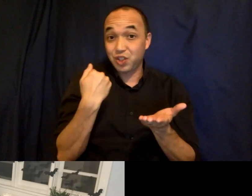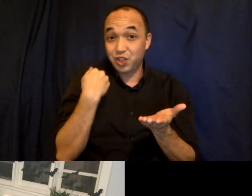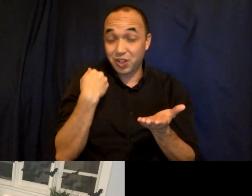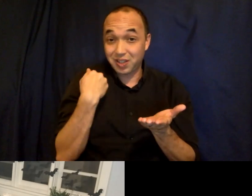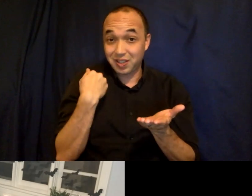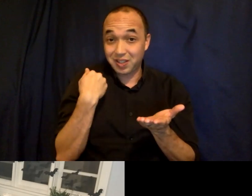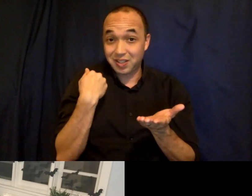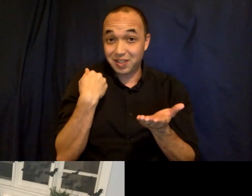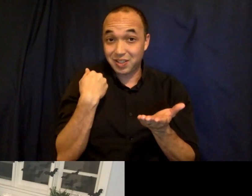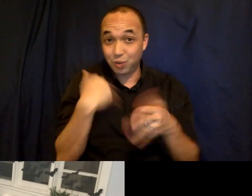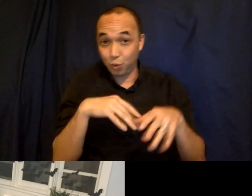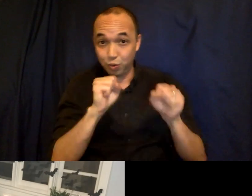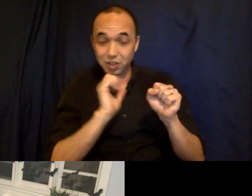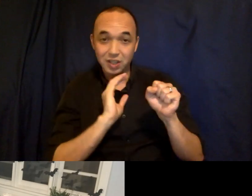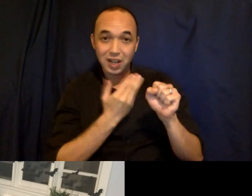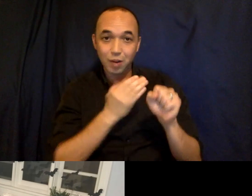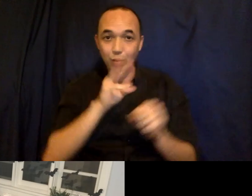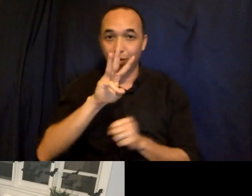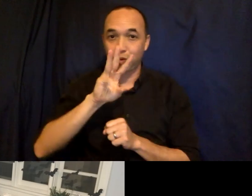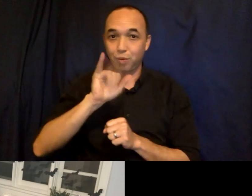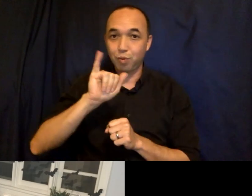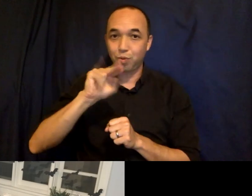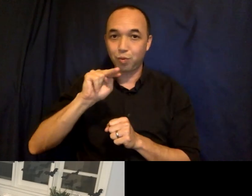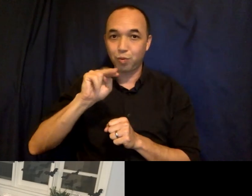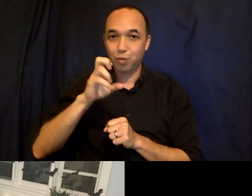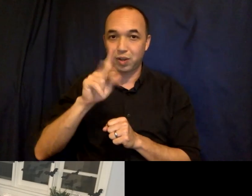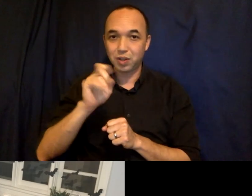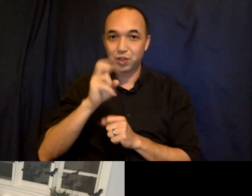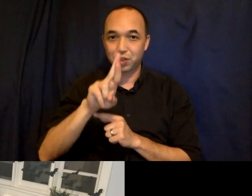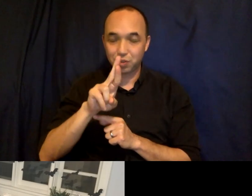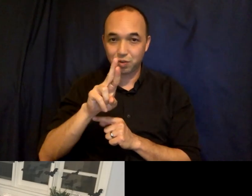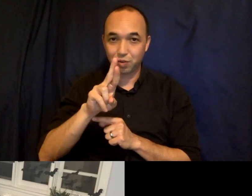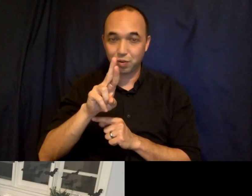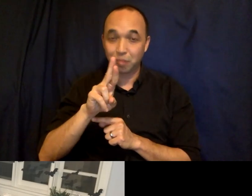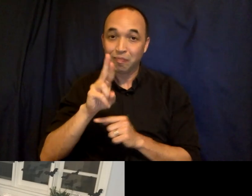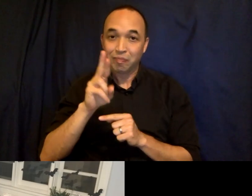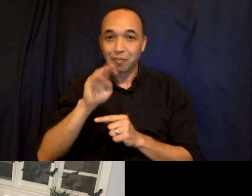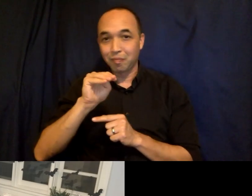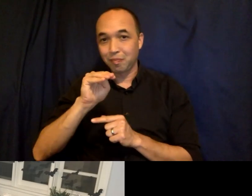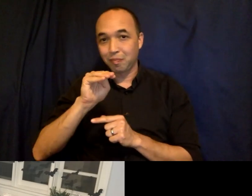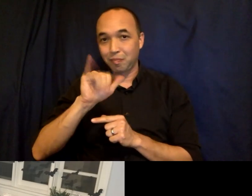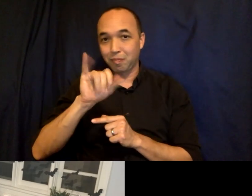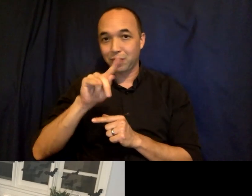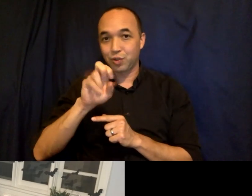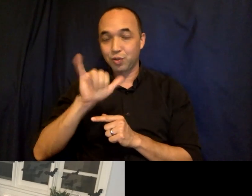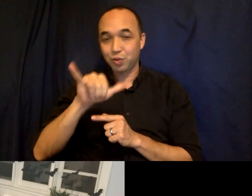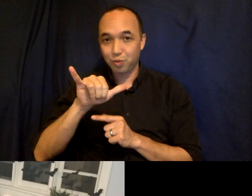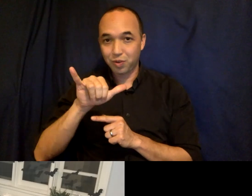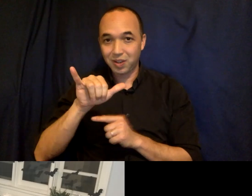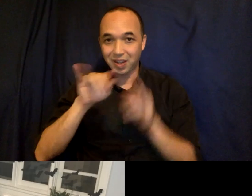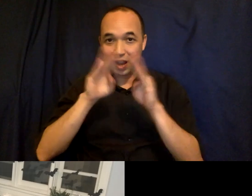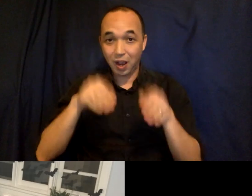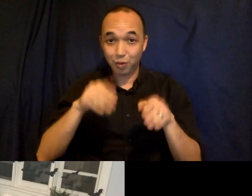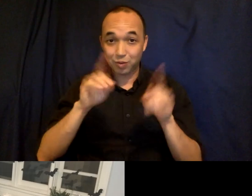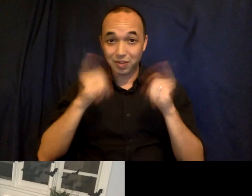escape with West and Misha Collins. Hopefully you were able to rescue them out of the Winchester Mystery